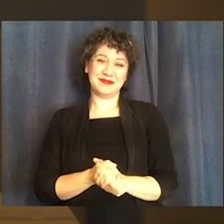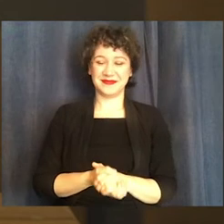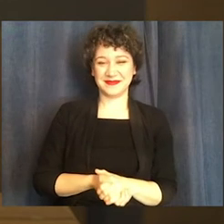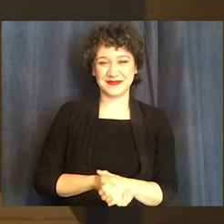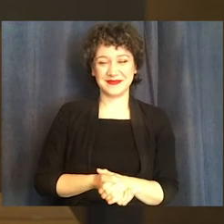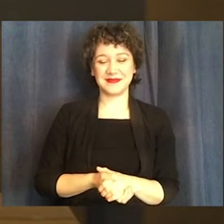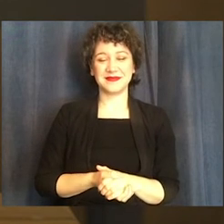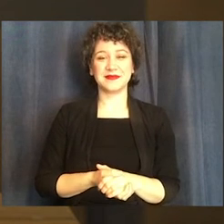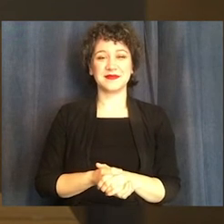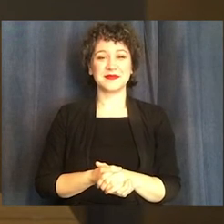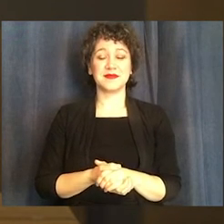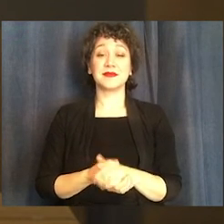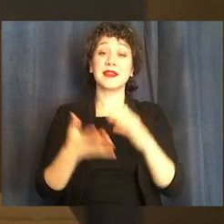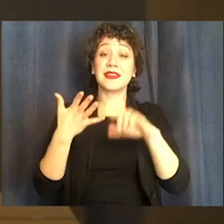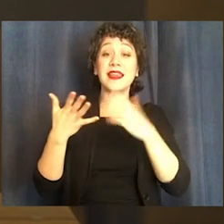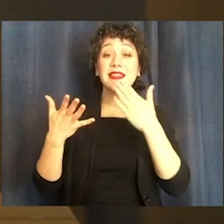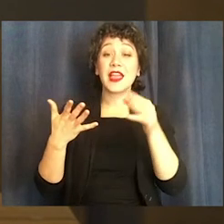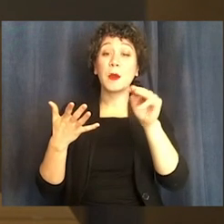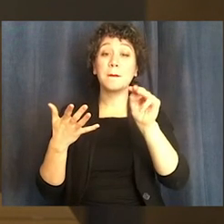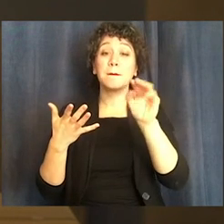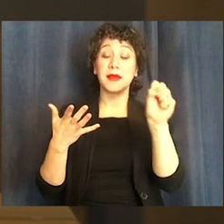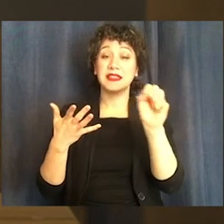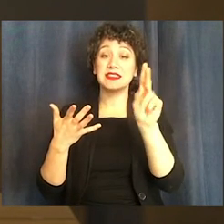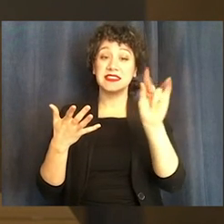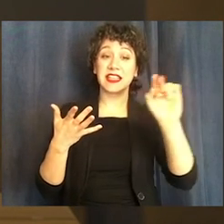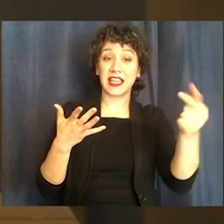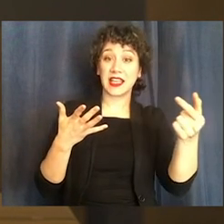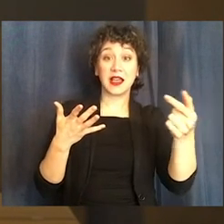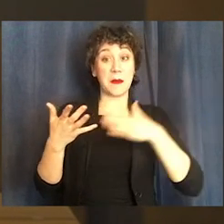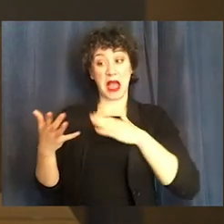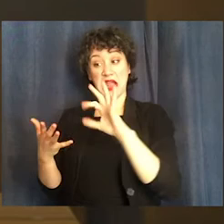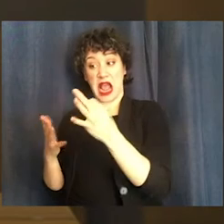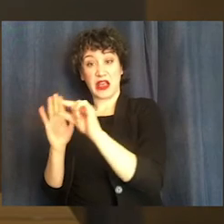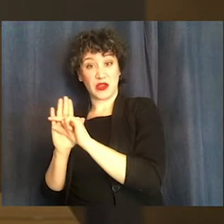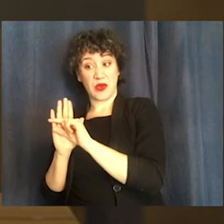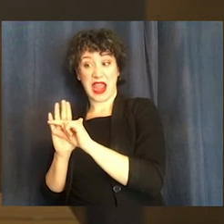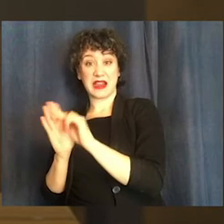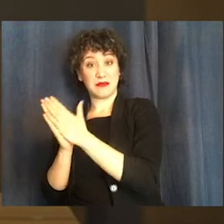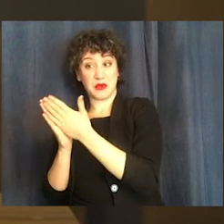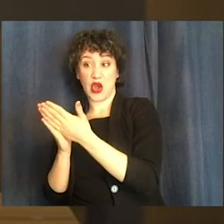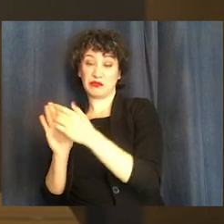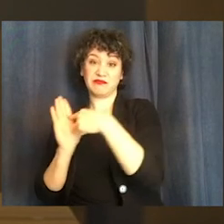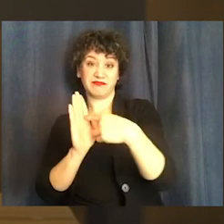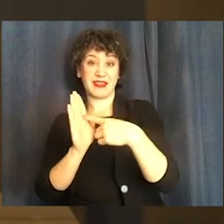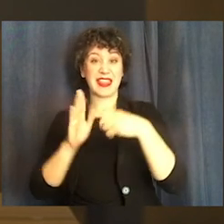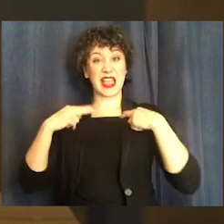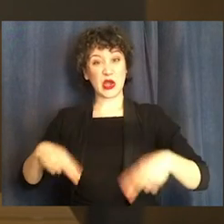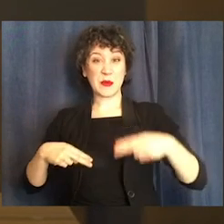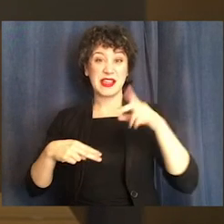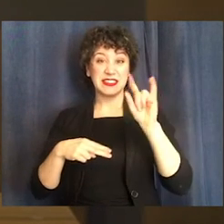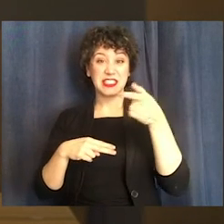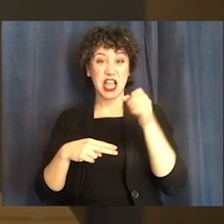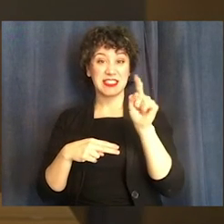for publishing my 9th-grade novel demonstrating the human digestive system. It was very graphic. And thank